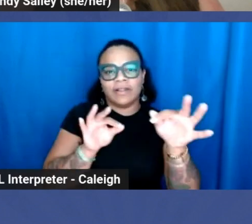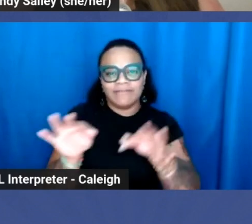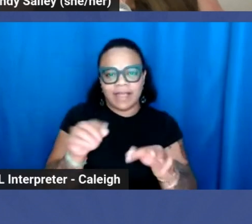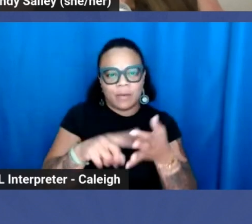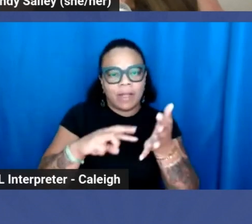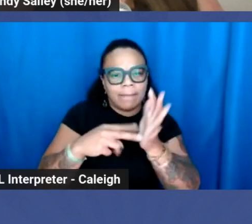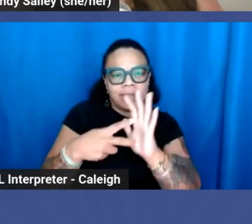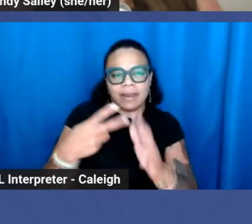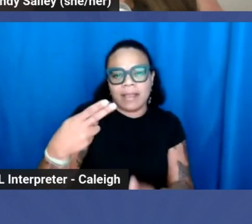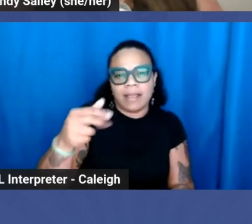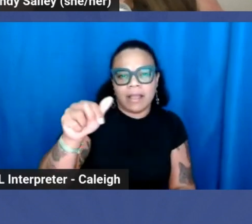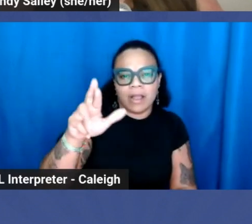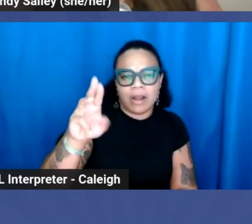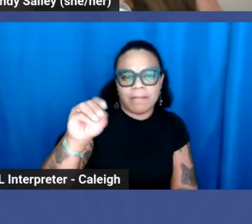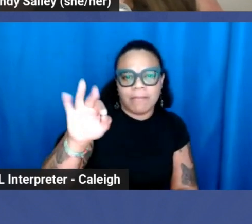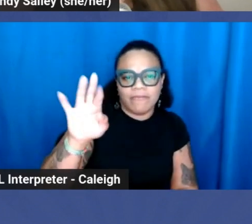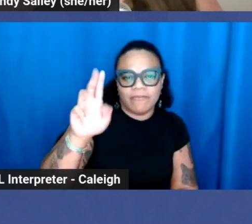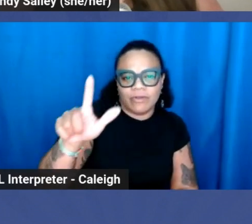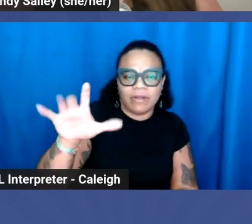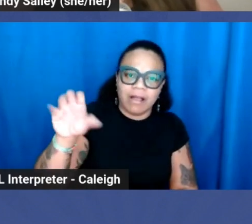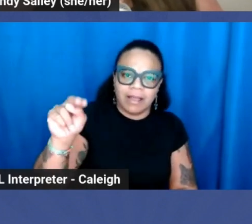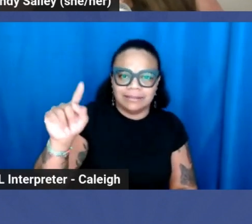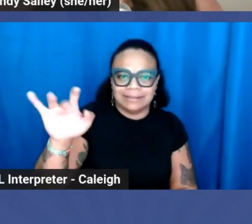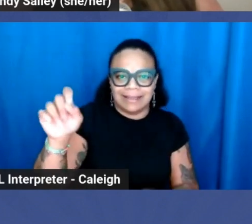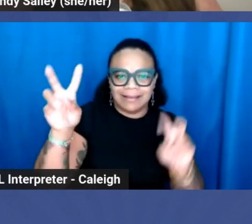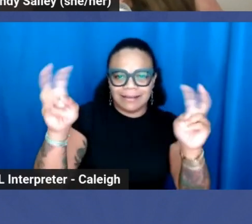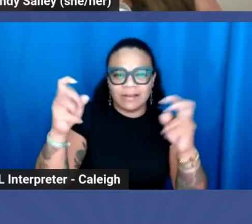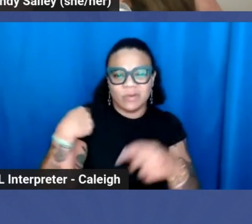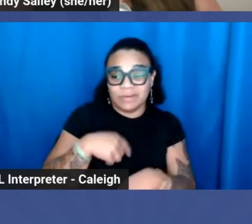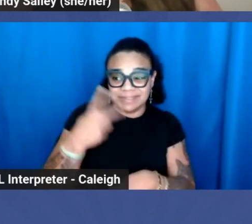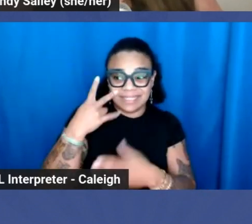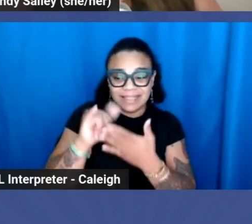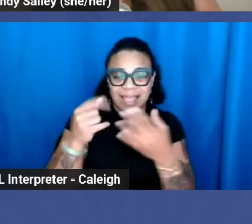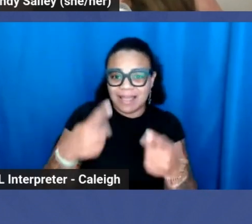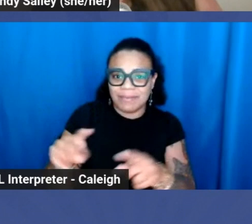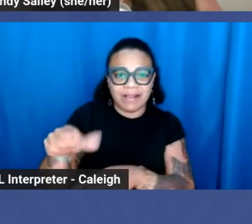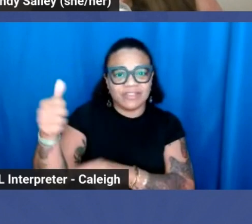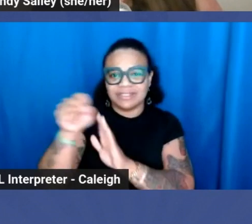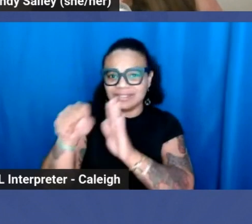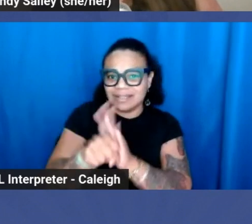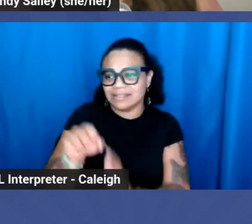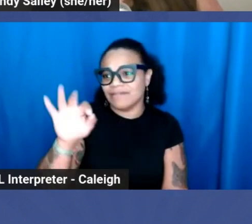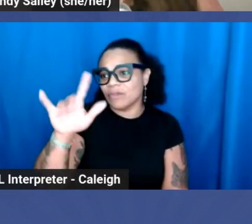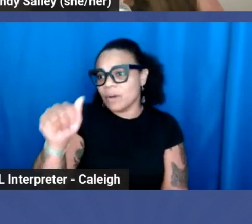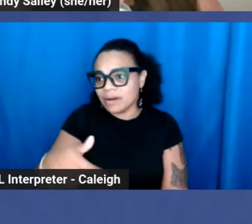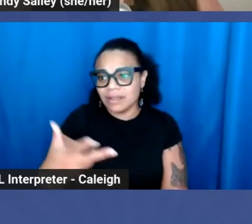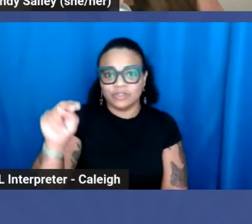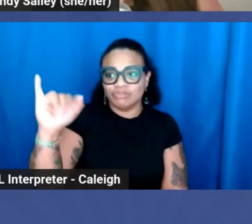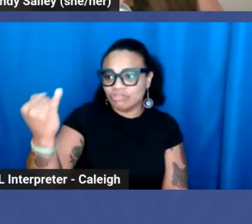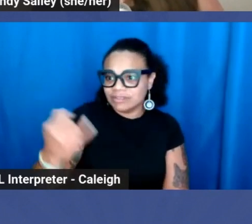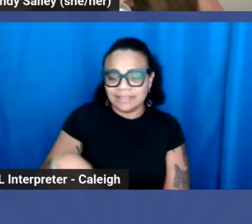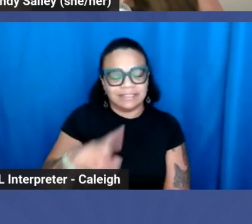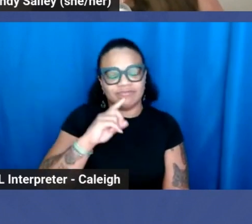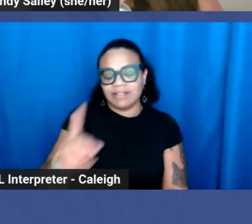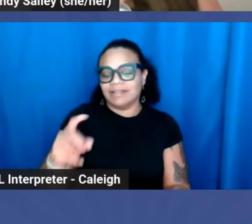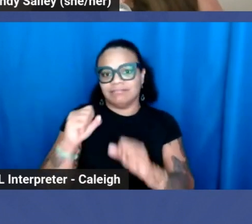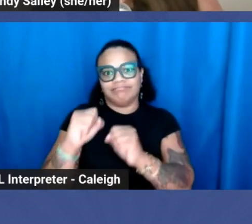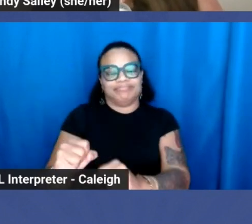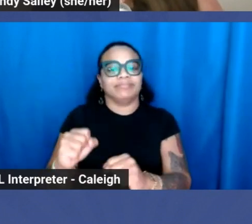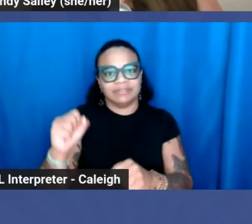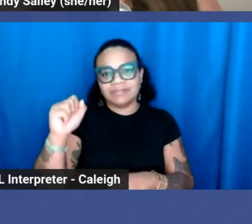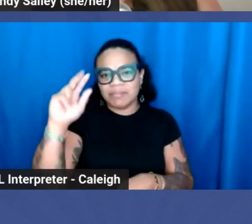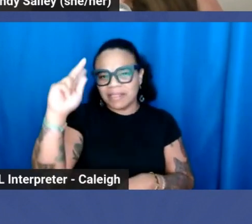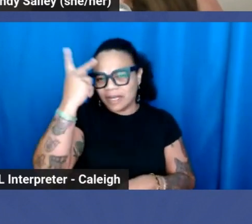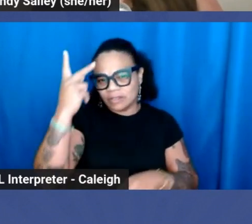is on the internet. We've seen this in other states, Florida, even New Jersey. It's very much bipartisan because on the